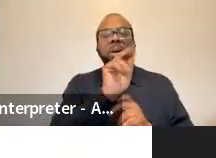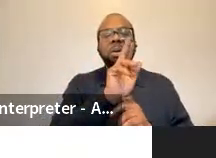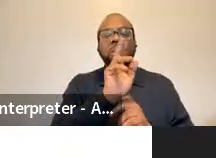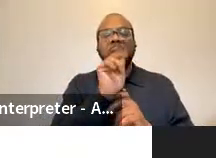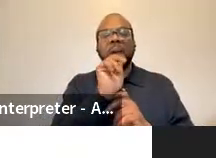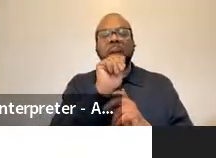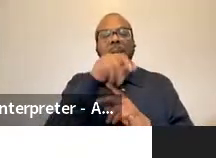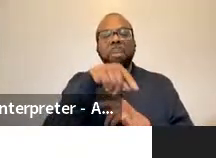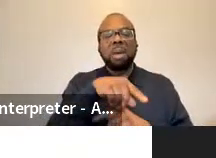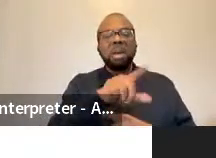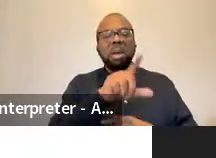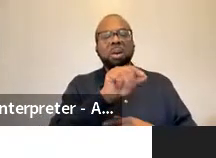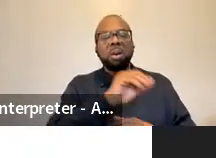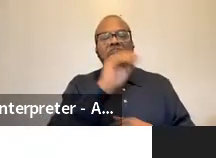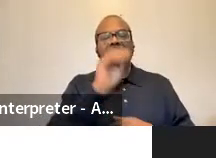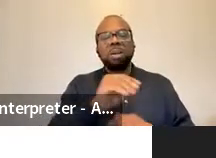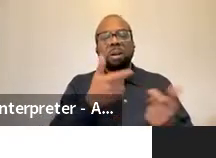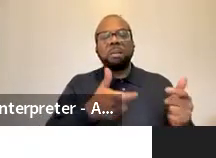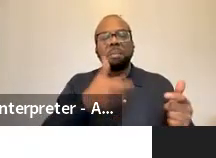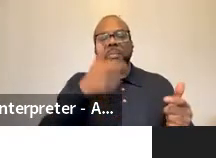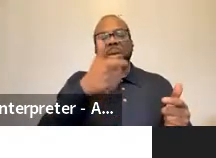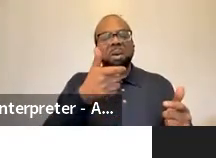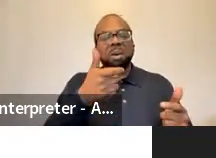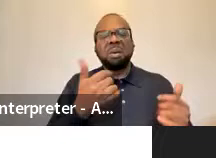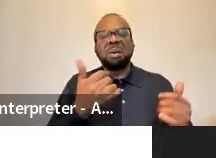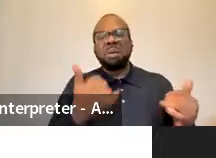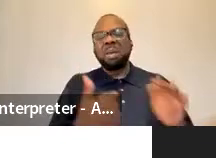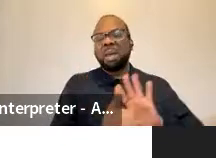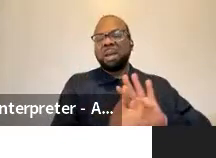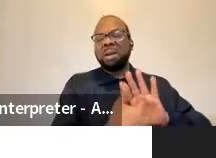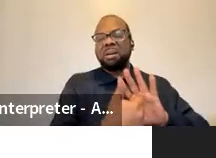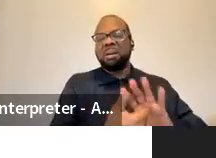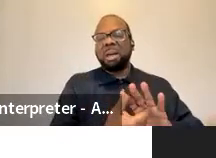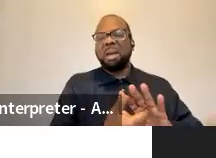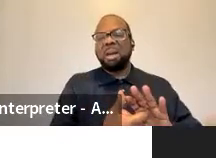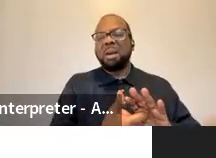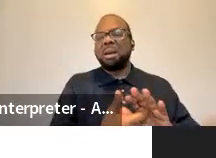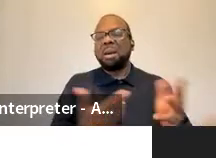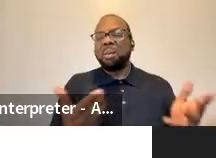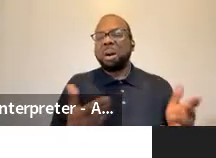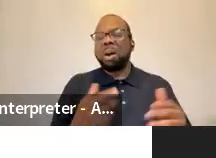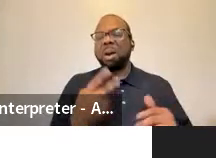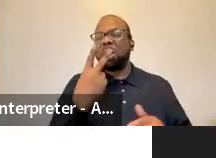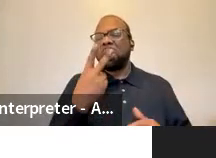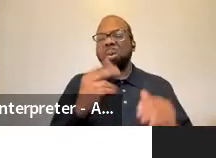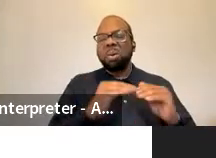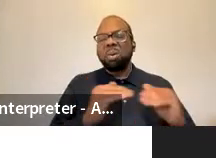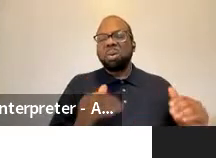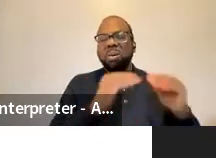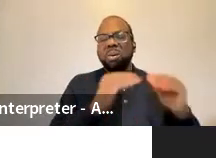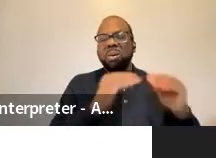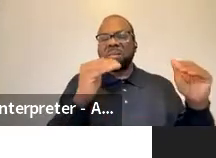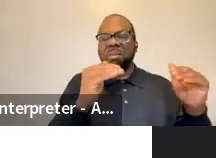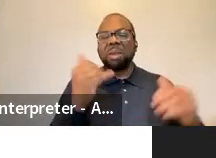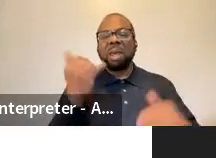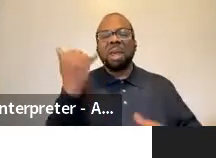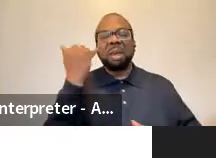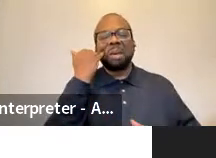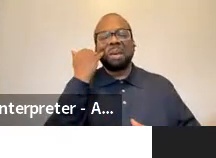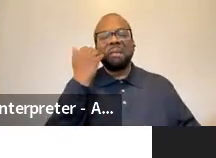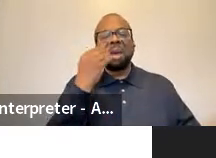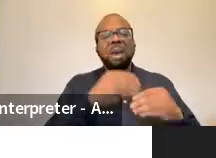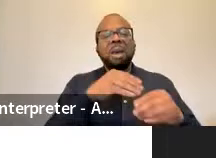about 20% bigger, which for this example, translates to an additional two stories, so long as the extra